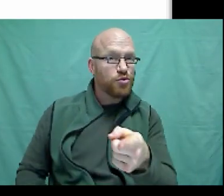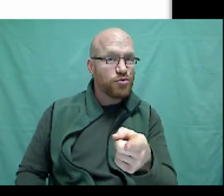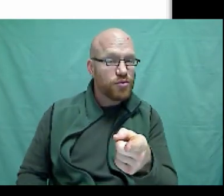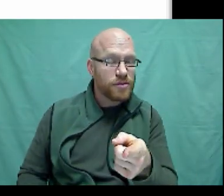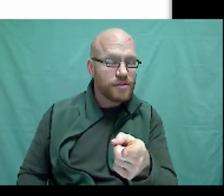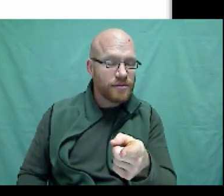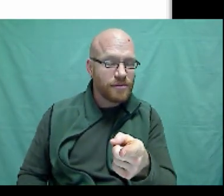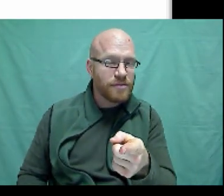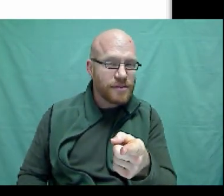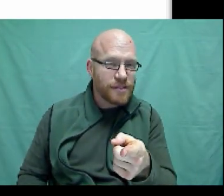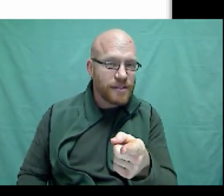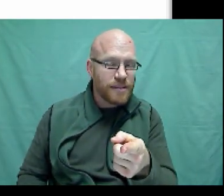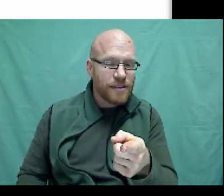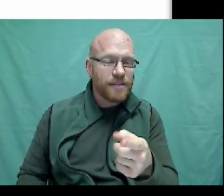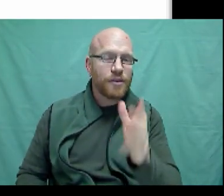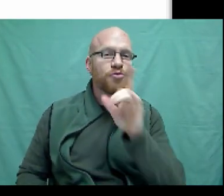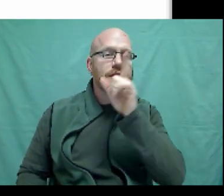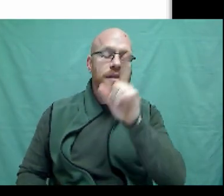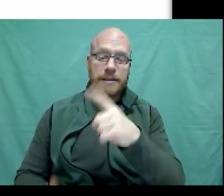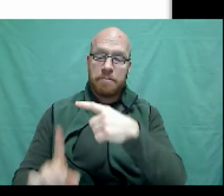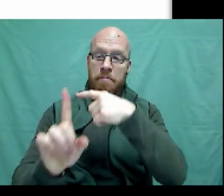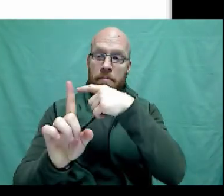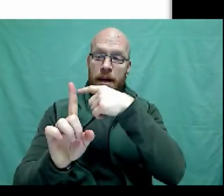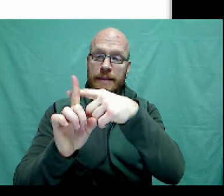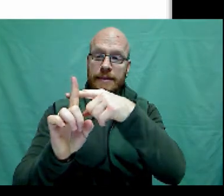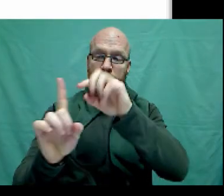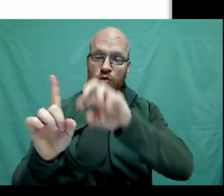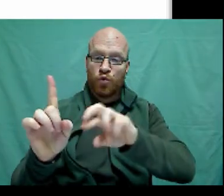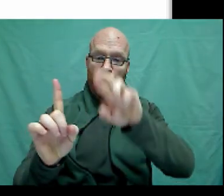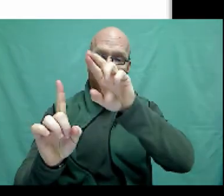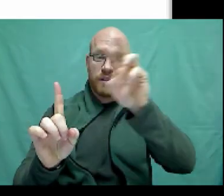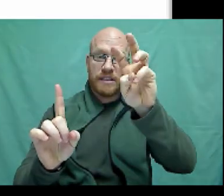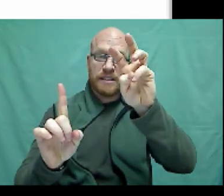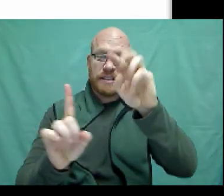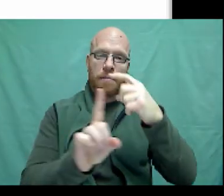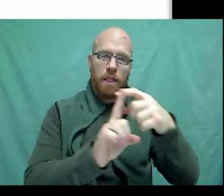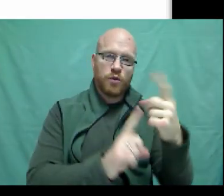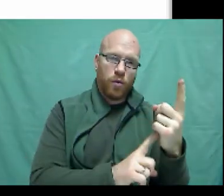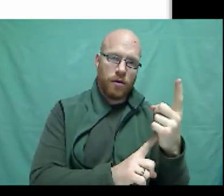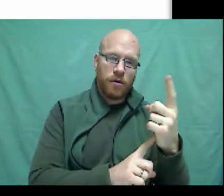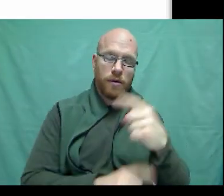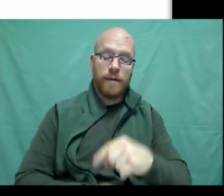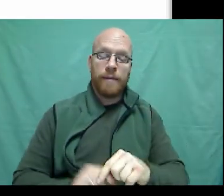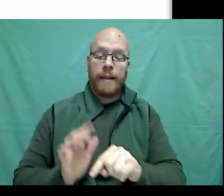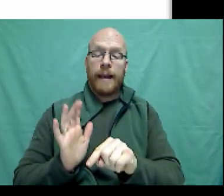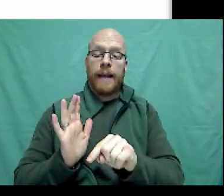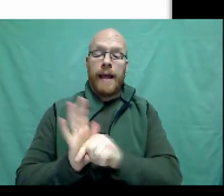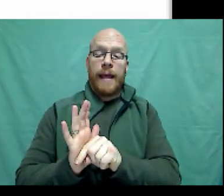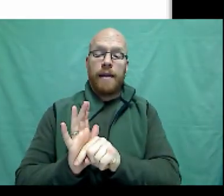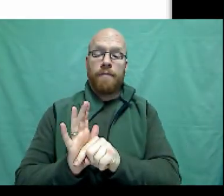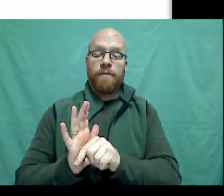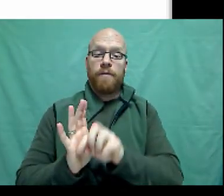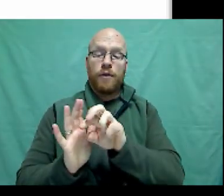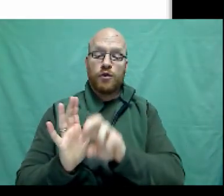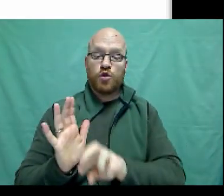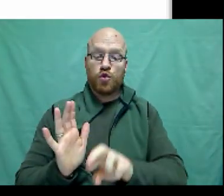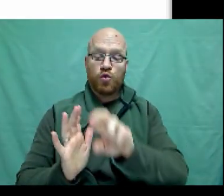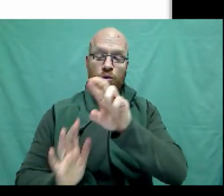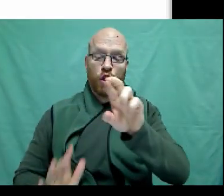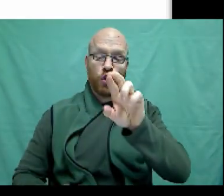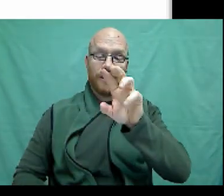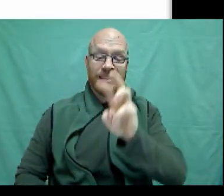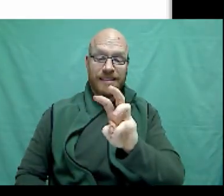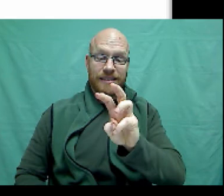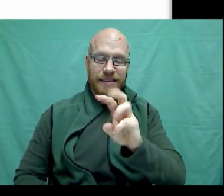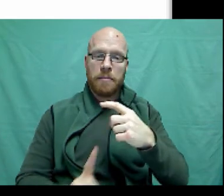Really, there are 2 answers here, right? Not just one answer. It's positive square root of 6 plus 1, and then